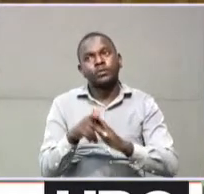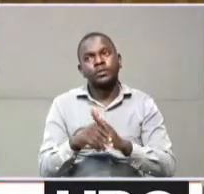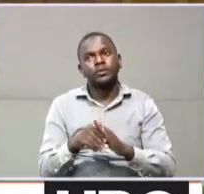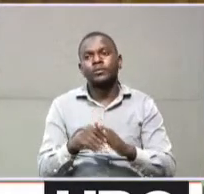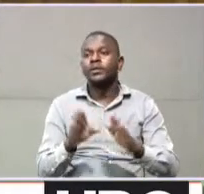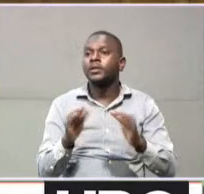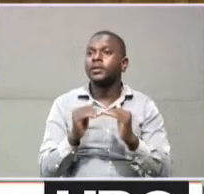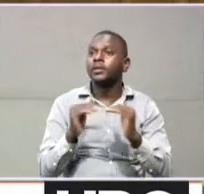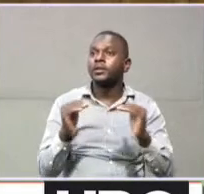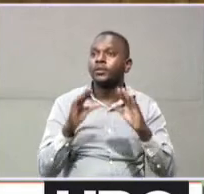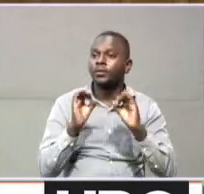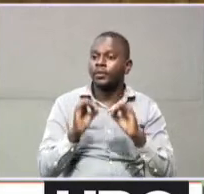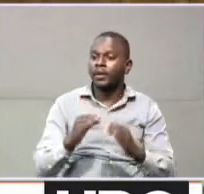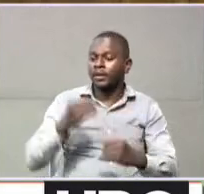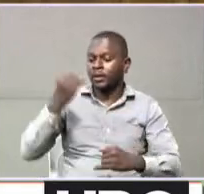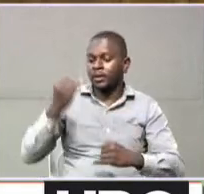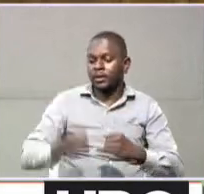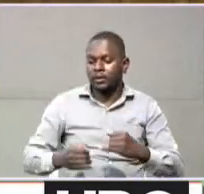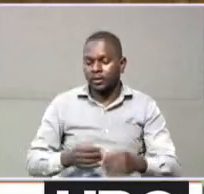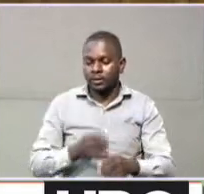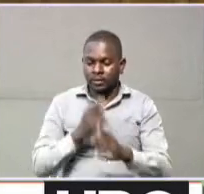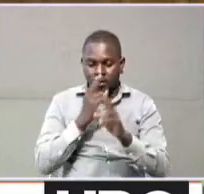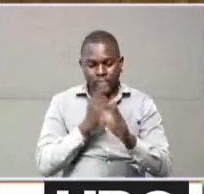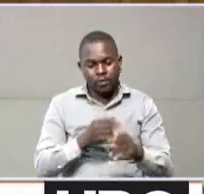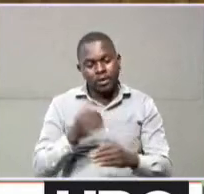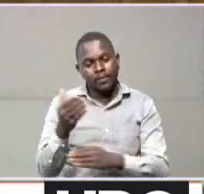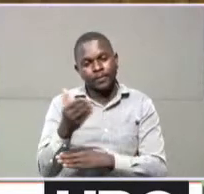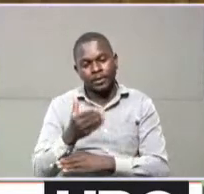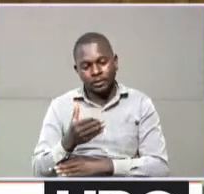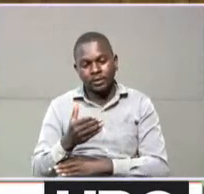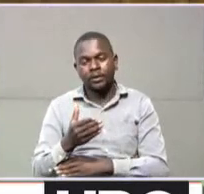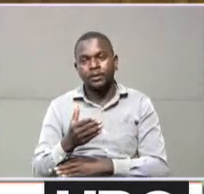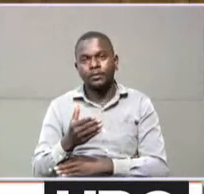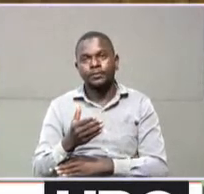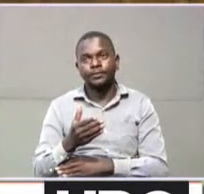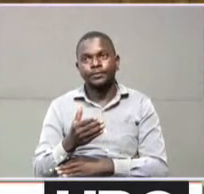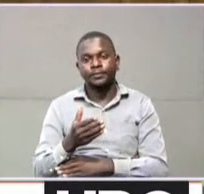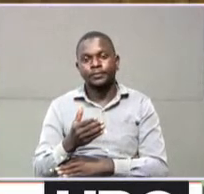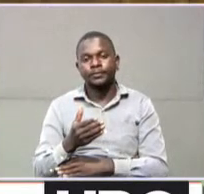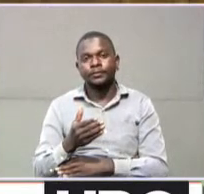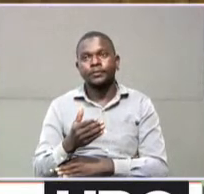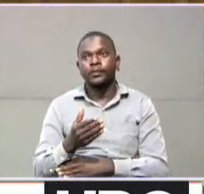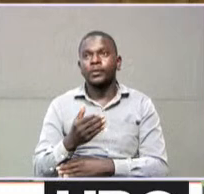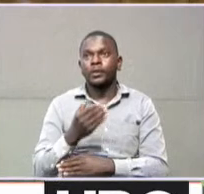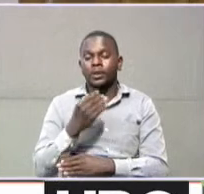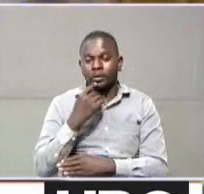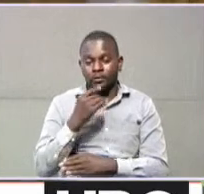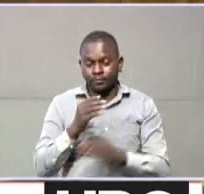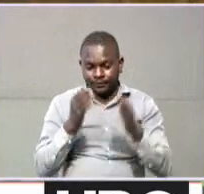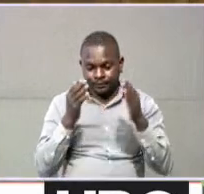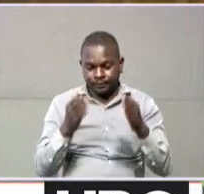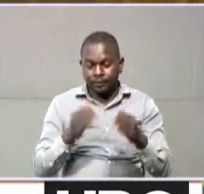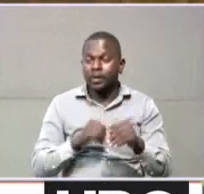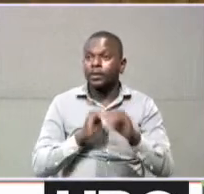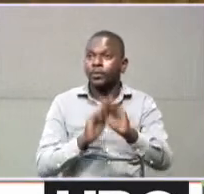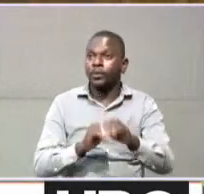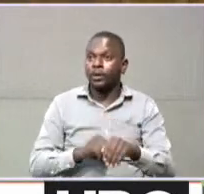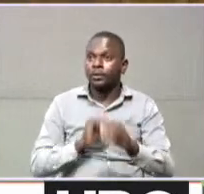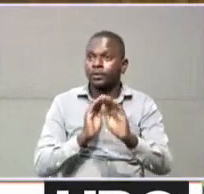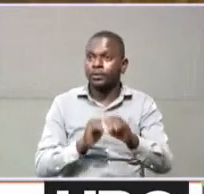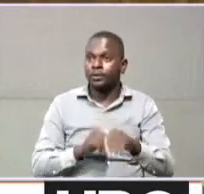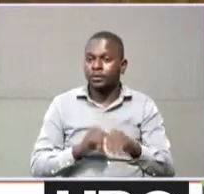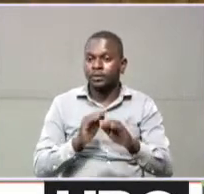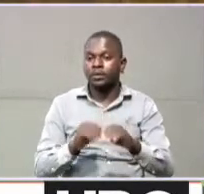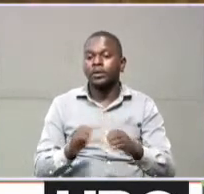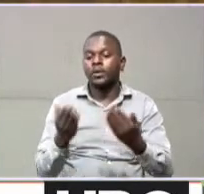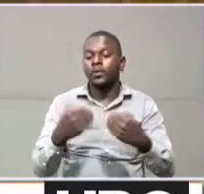equal last year a honorable minister is you you tend to hinge on agriculture and